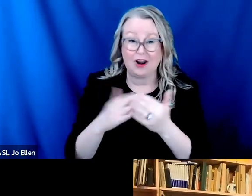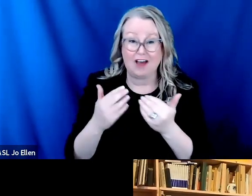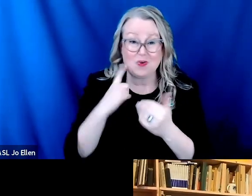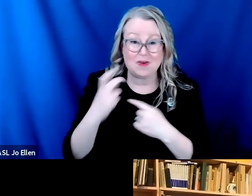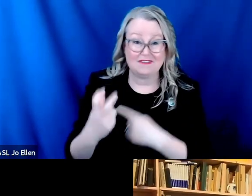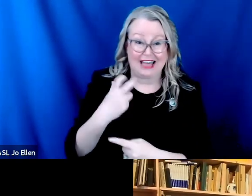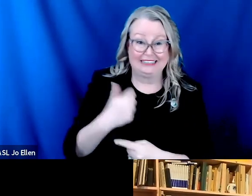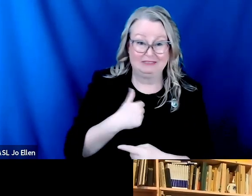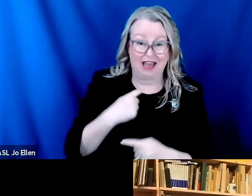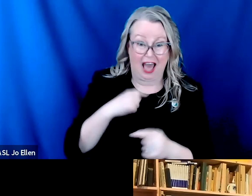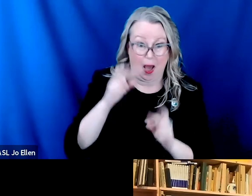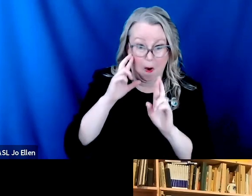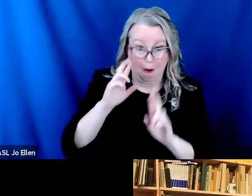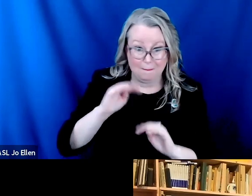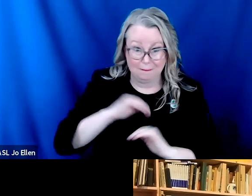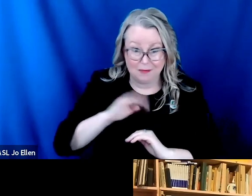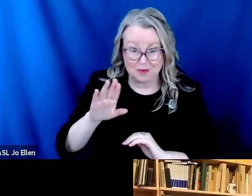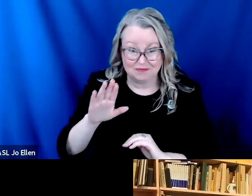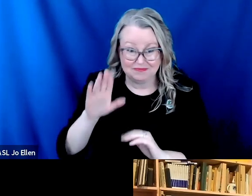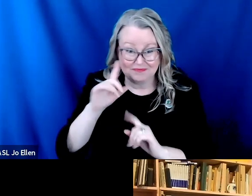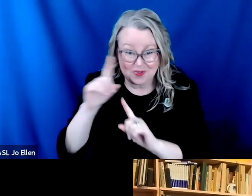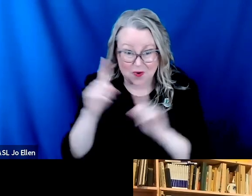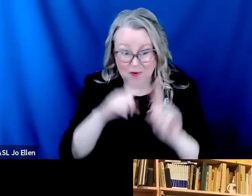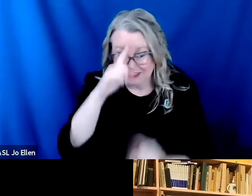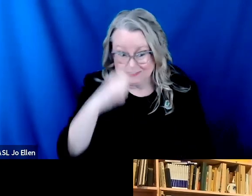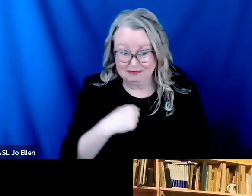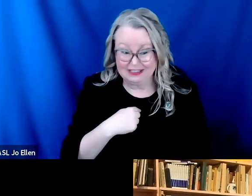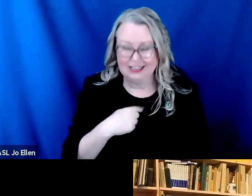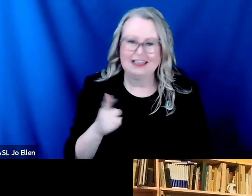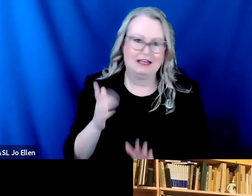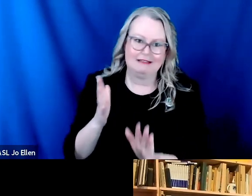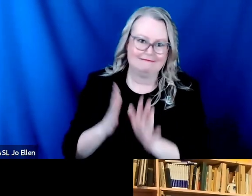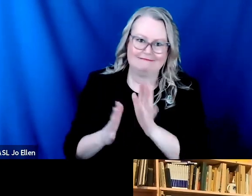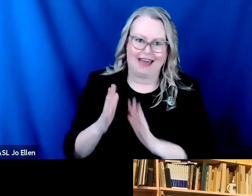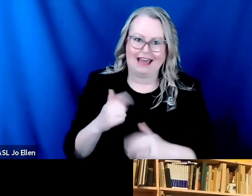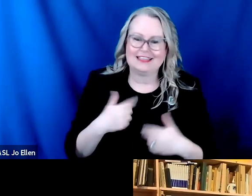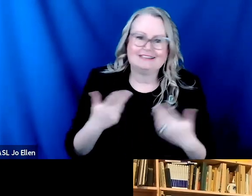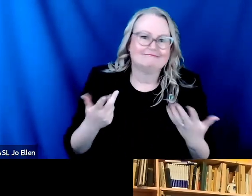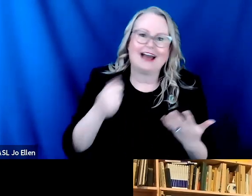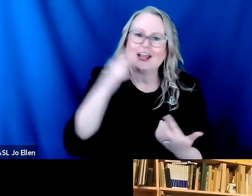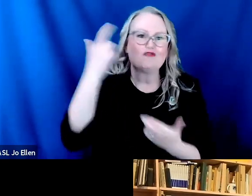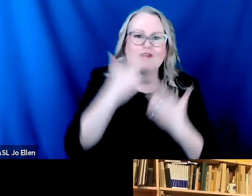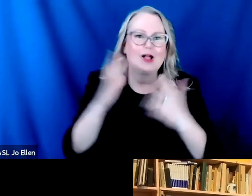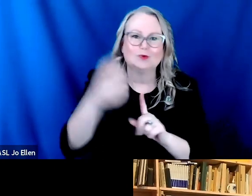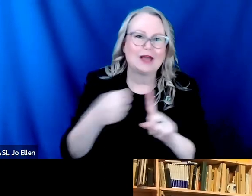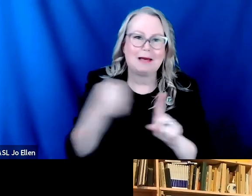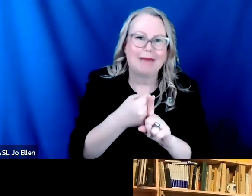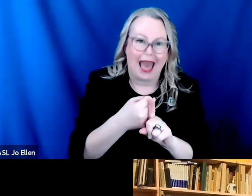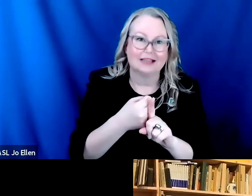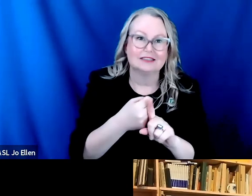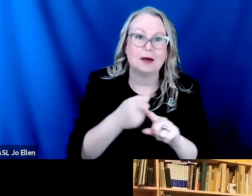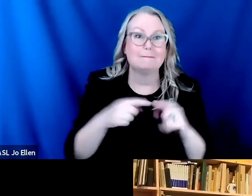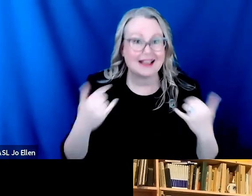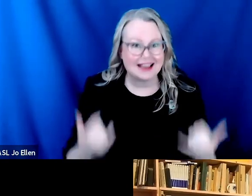met. I did not appreciate then, but through our more recent reflective conversations, have come to